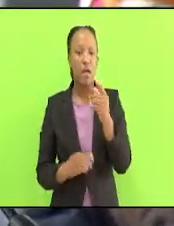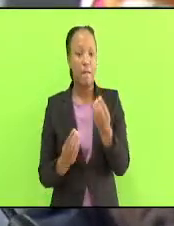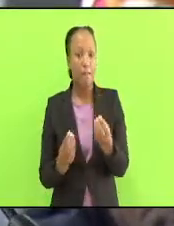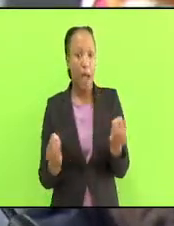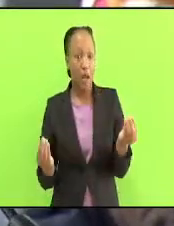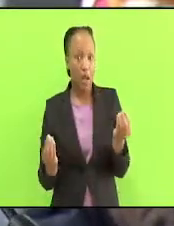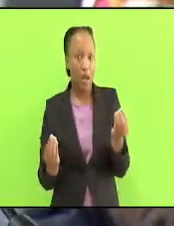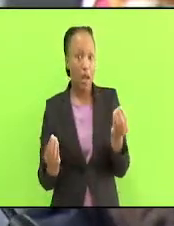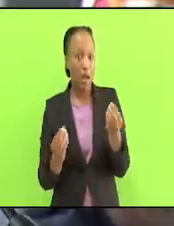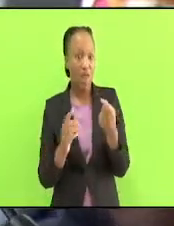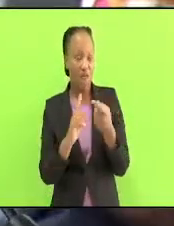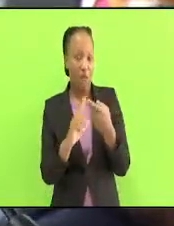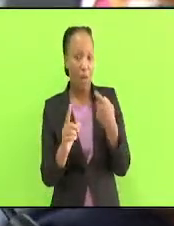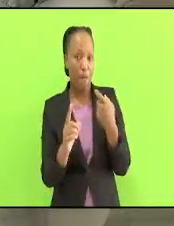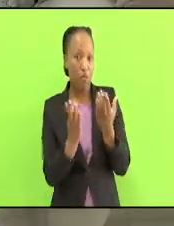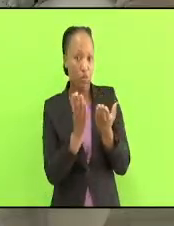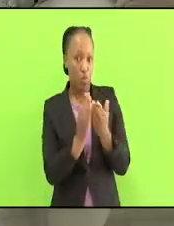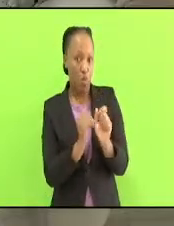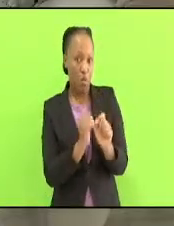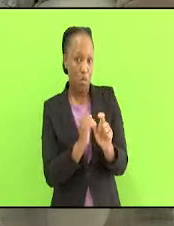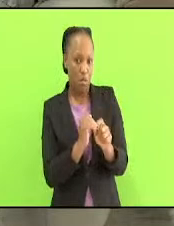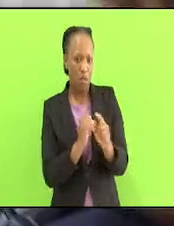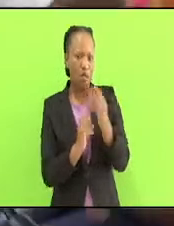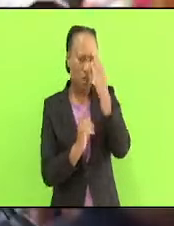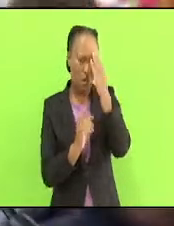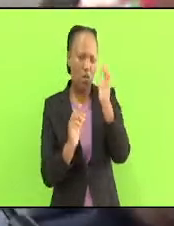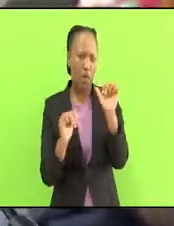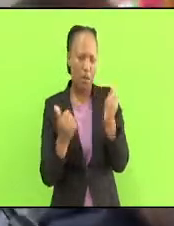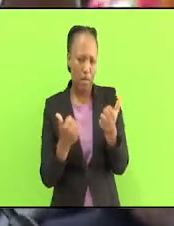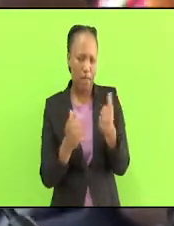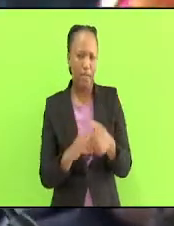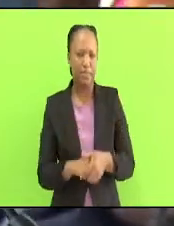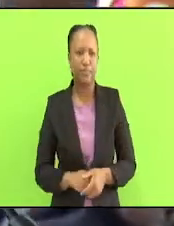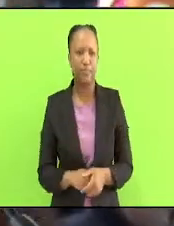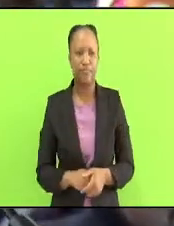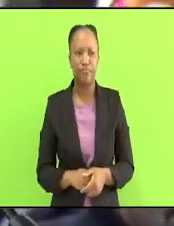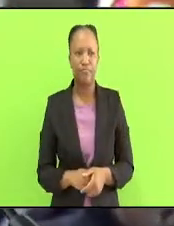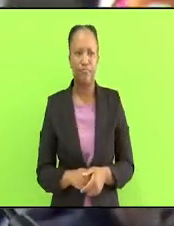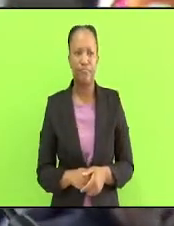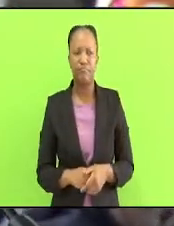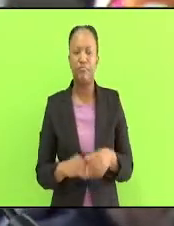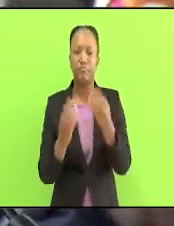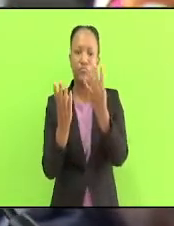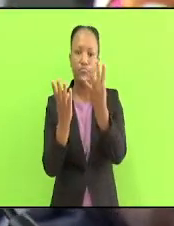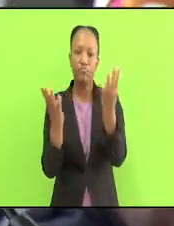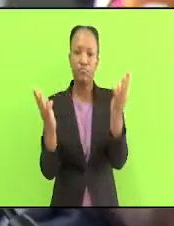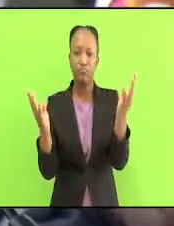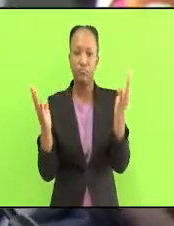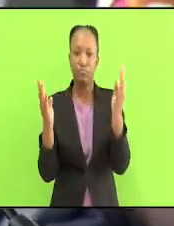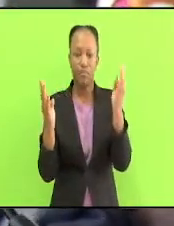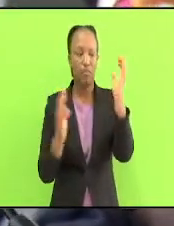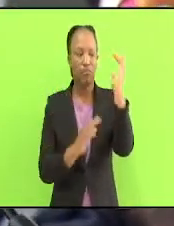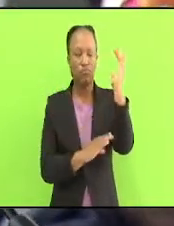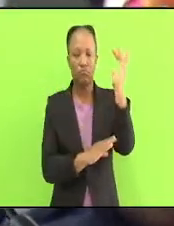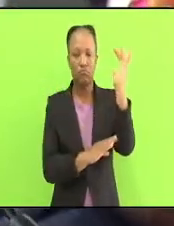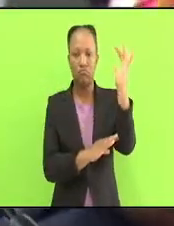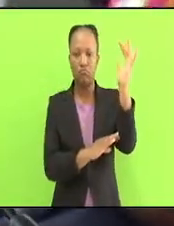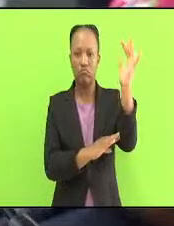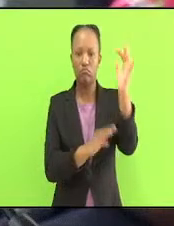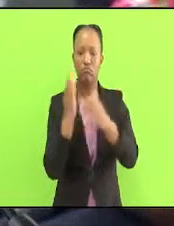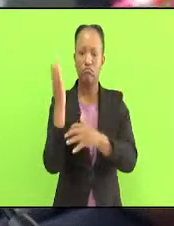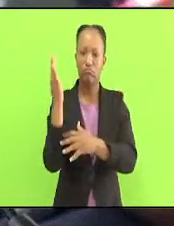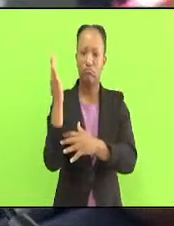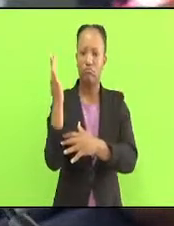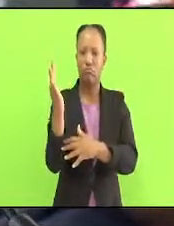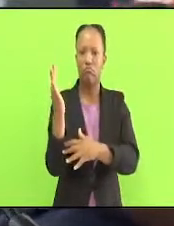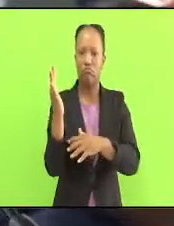ba itse mo thoko ga fence di teng ditlhare tseo. I Ke ne ke remember le teng, in ha re di